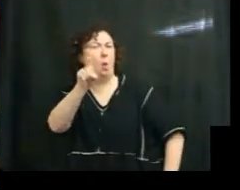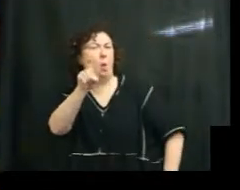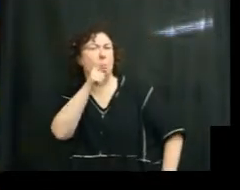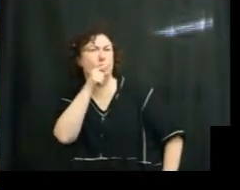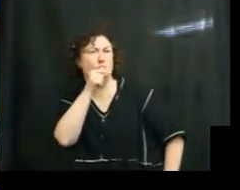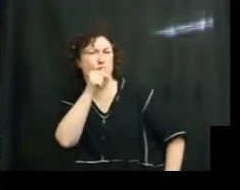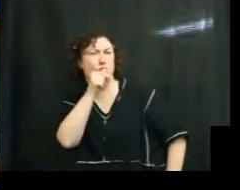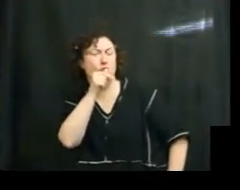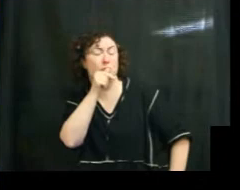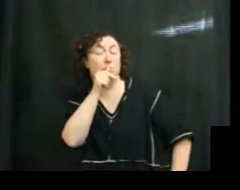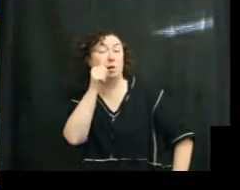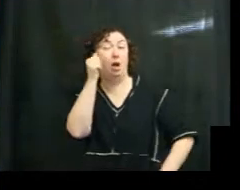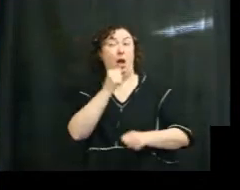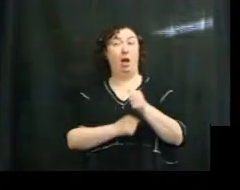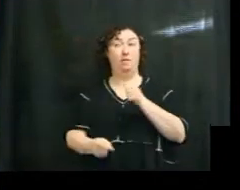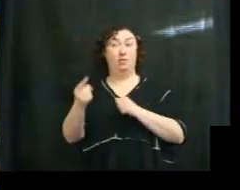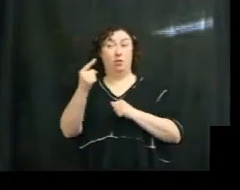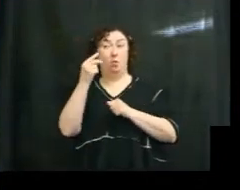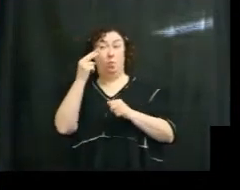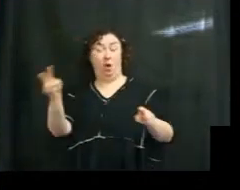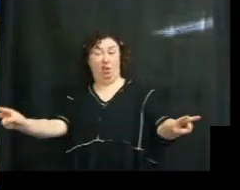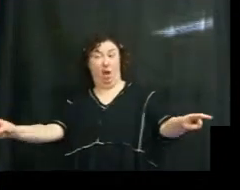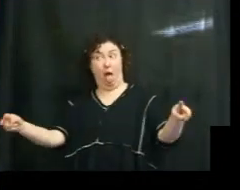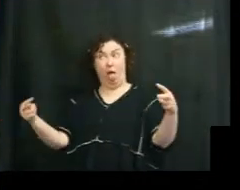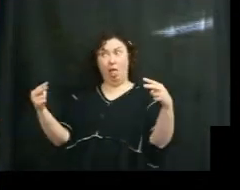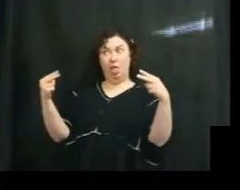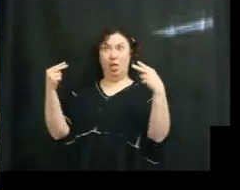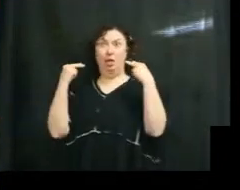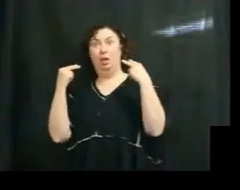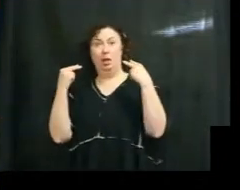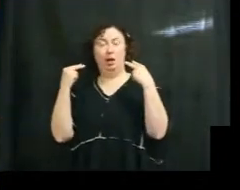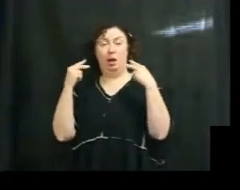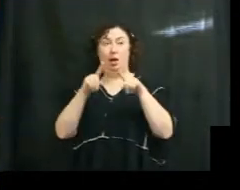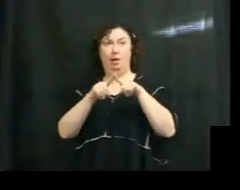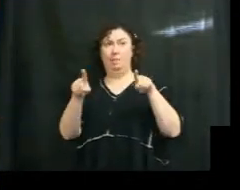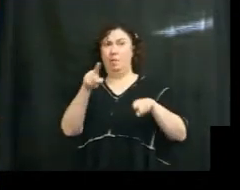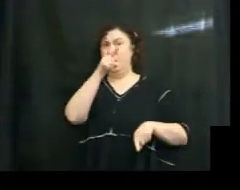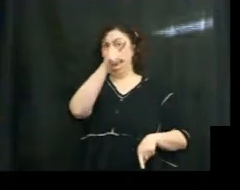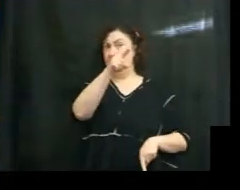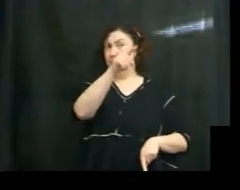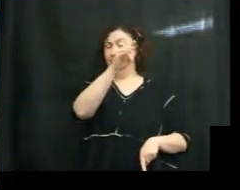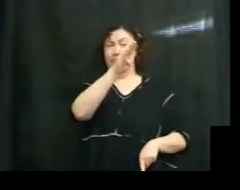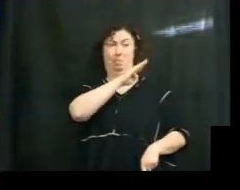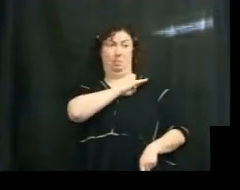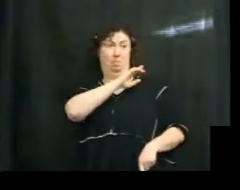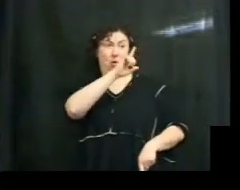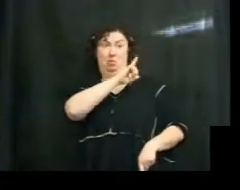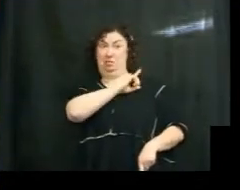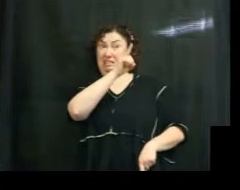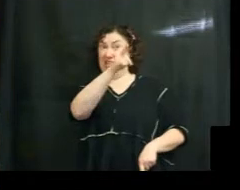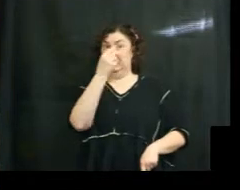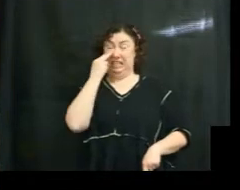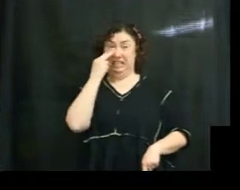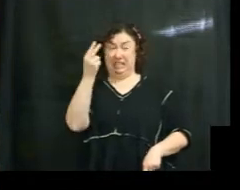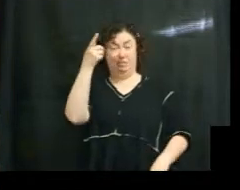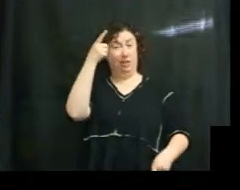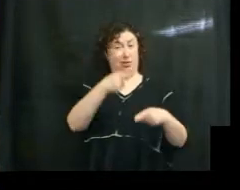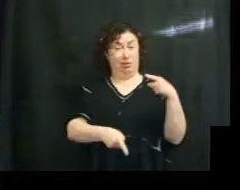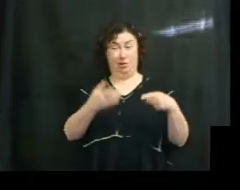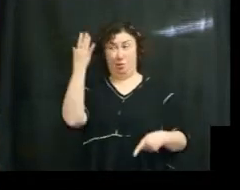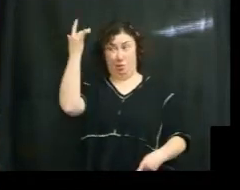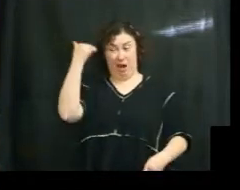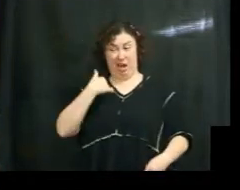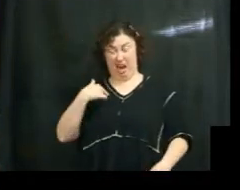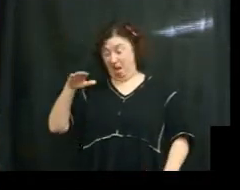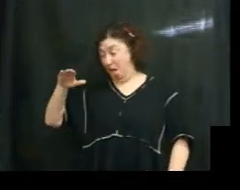Everyone started pointing, but Bo Diddley couldn't see me because I was the smallest one in the place. So